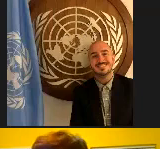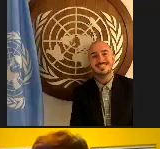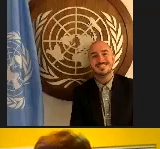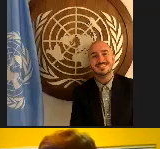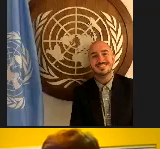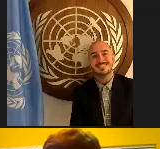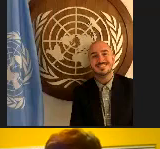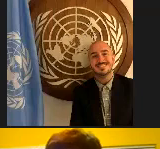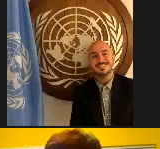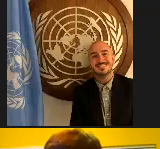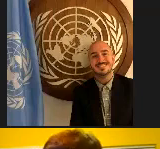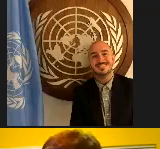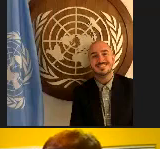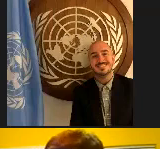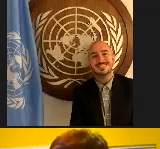Carl, I had a question.